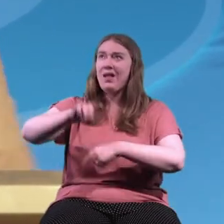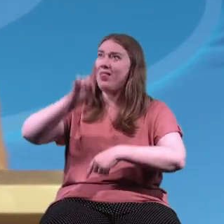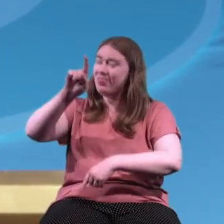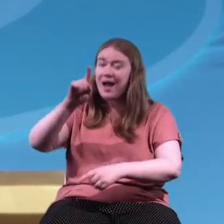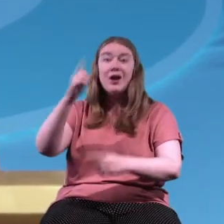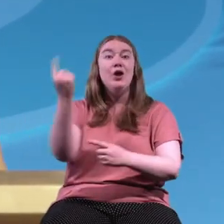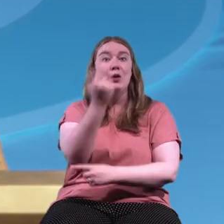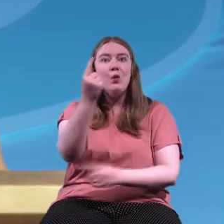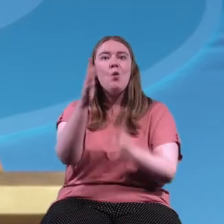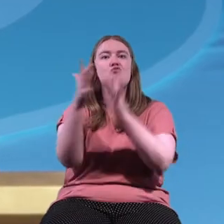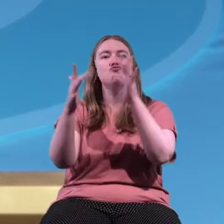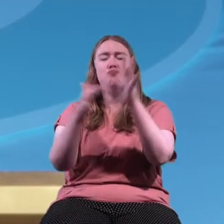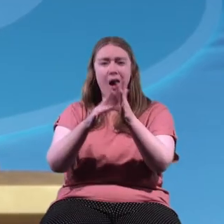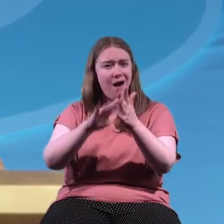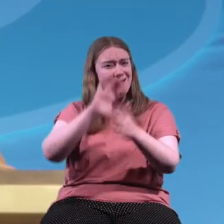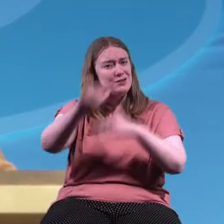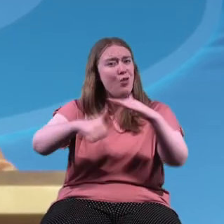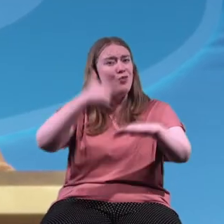Christ.